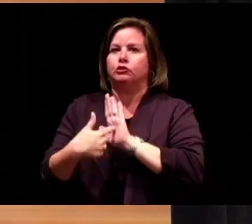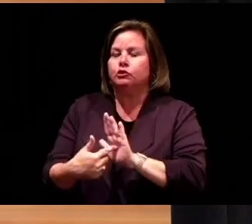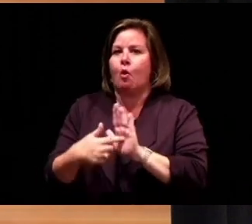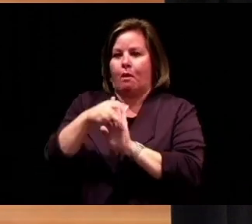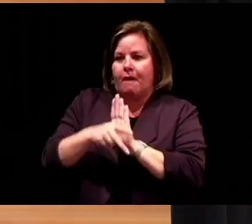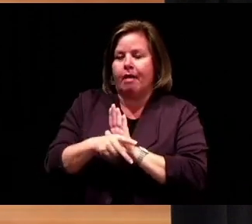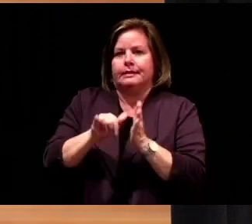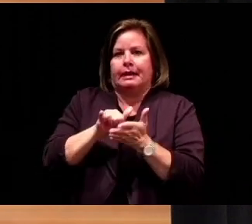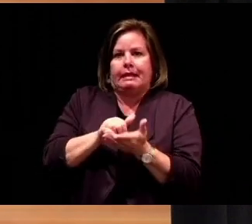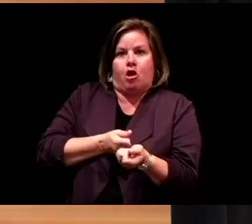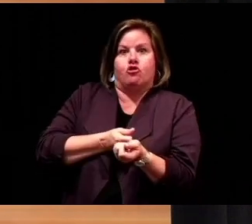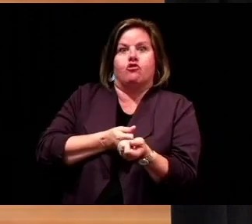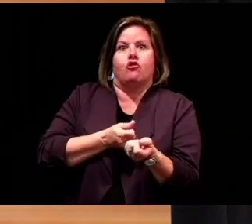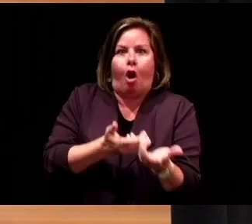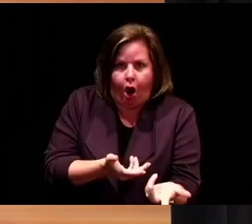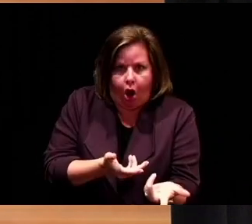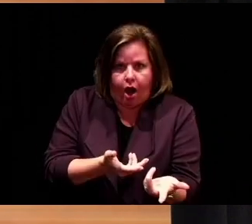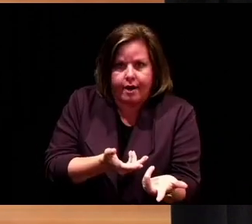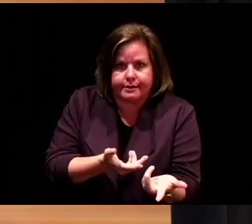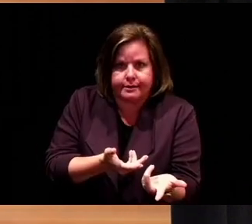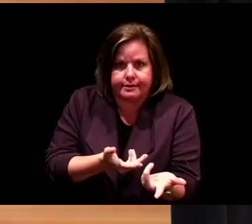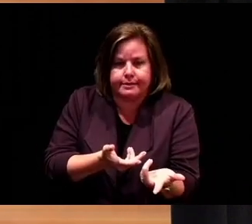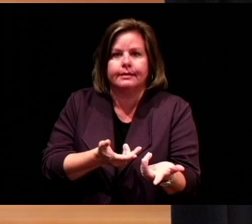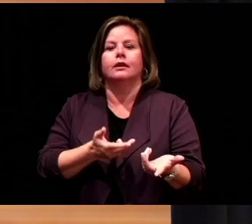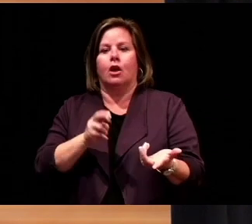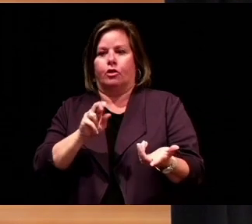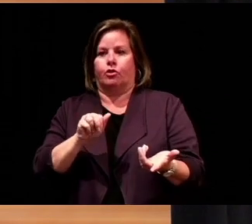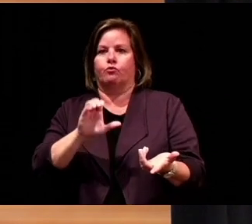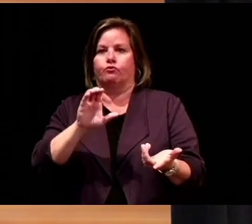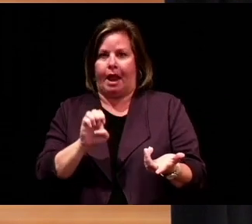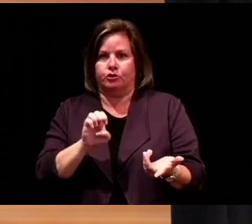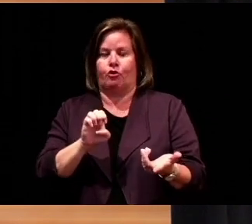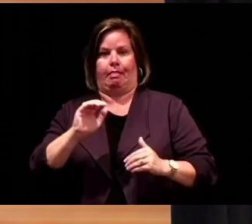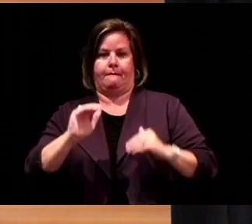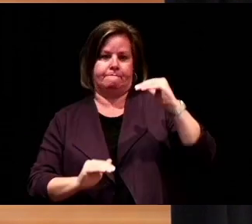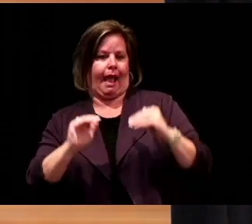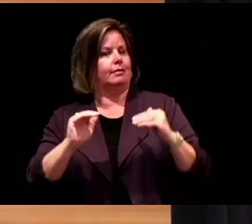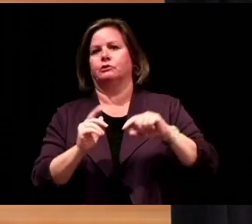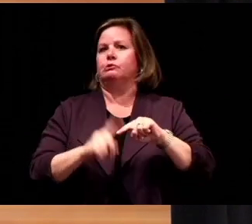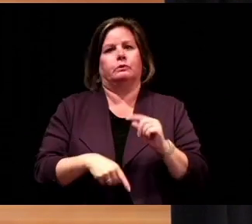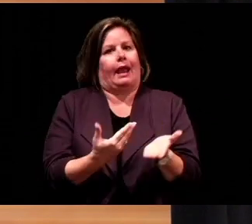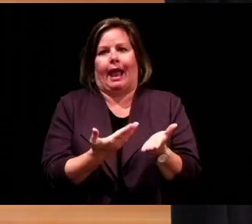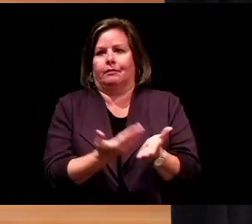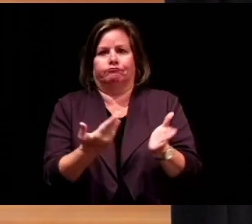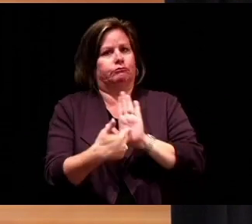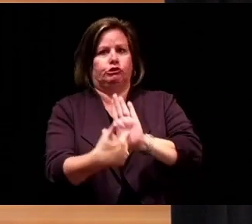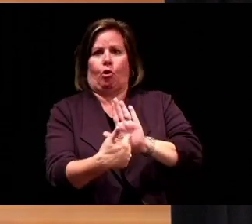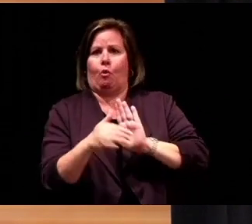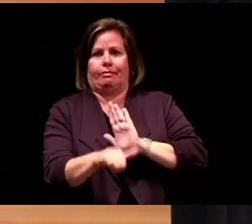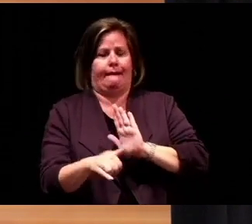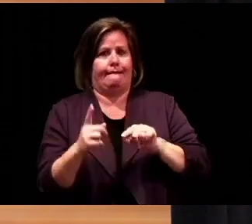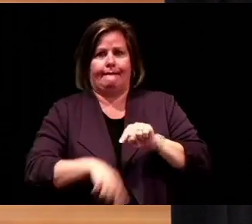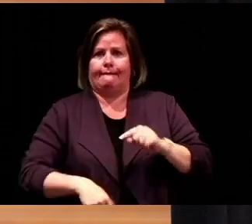of their policy? It would be to do what? It's having an adverse impact on black